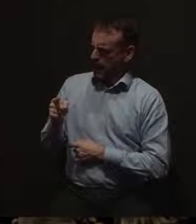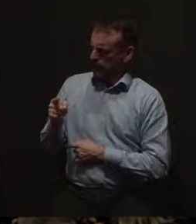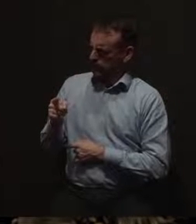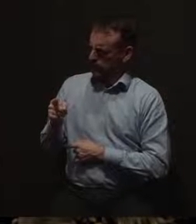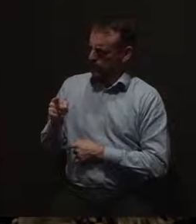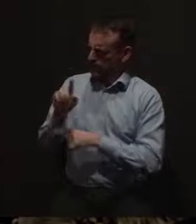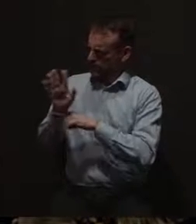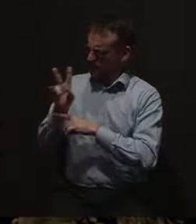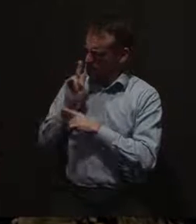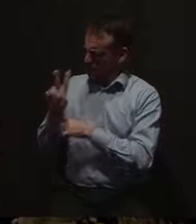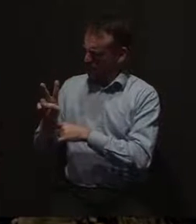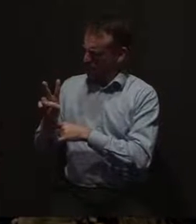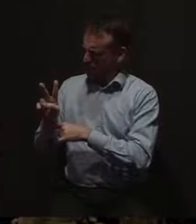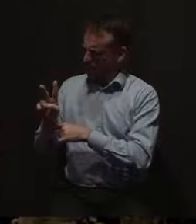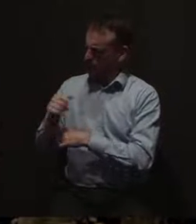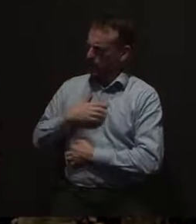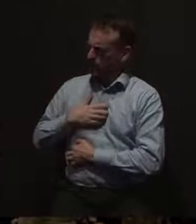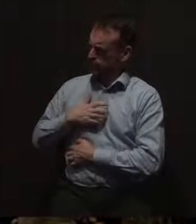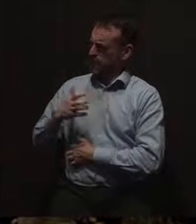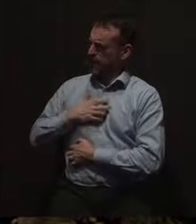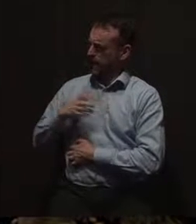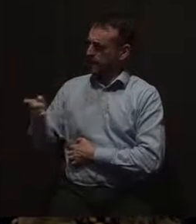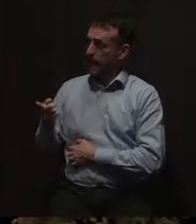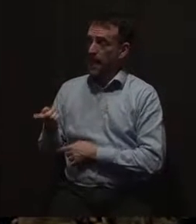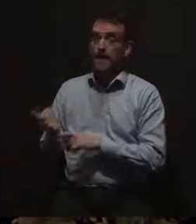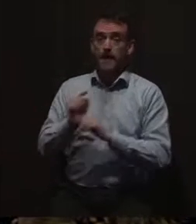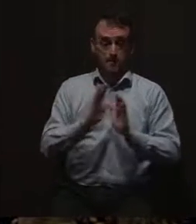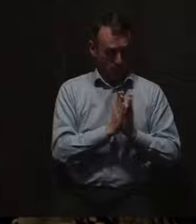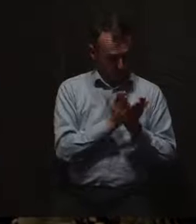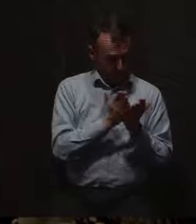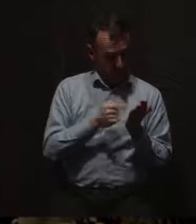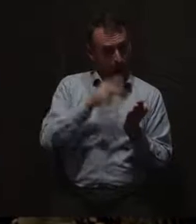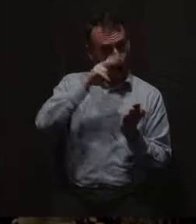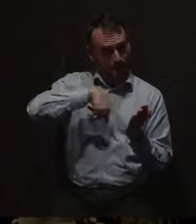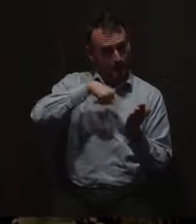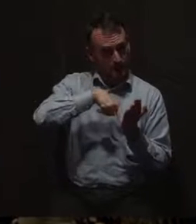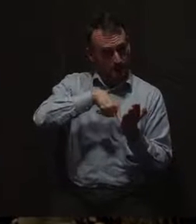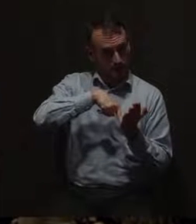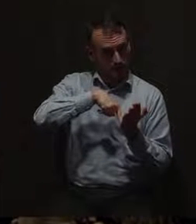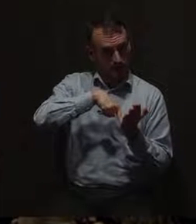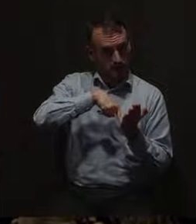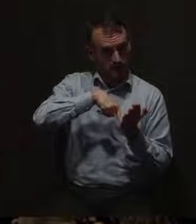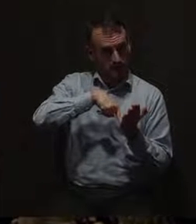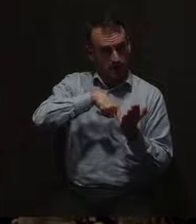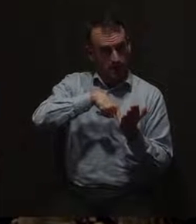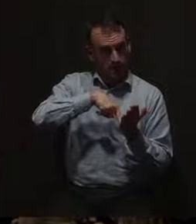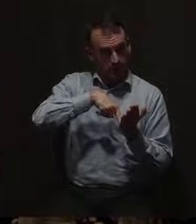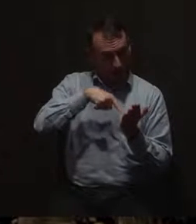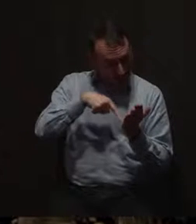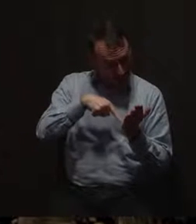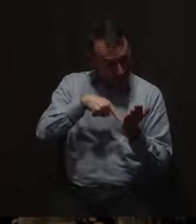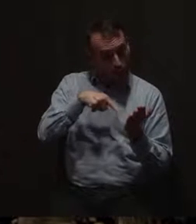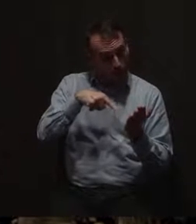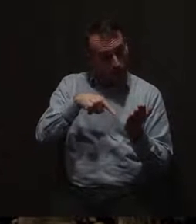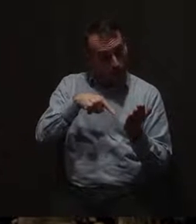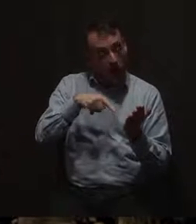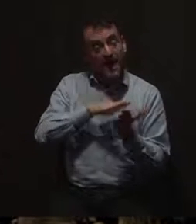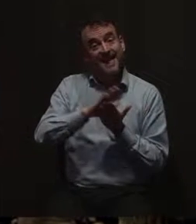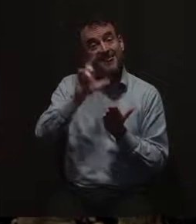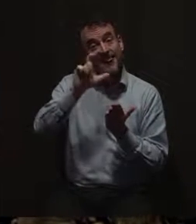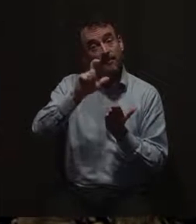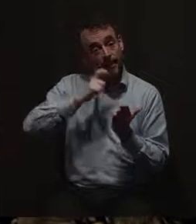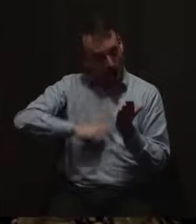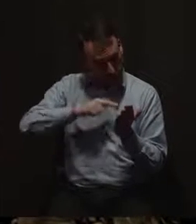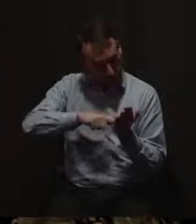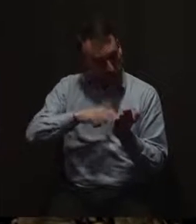have you read the book? So we've got this idea that the past was white. The past was white. The past is a different